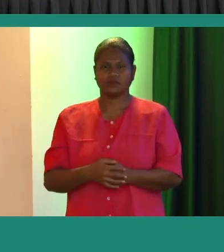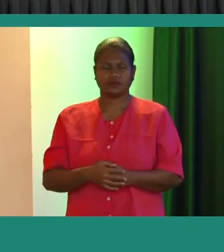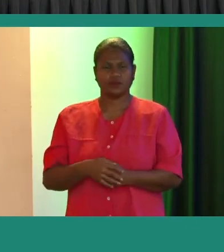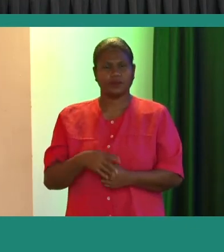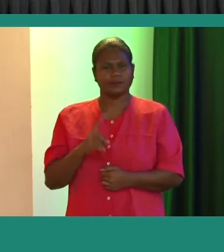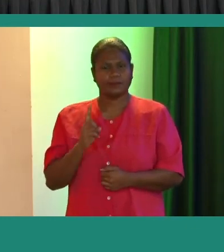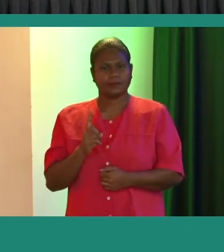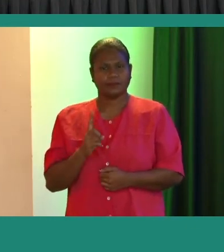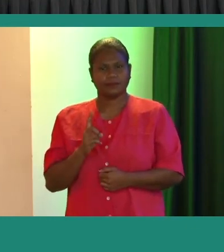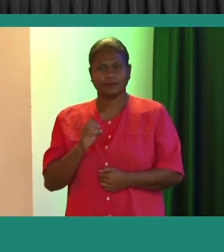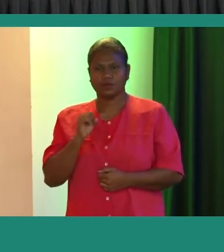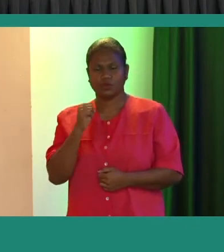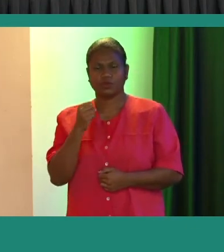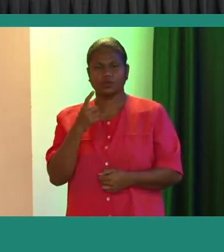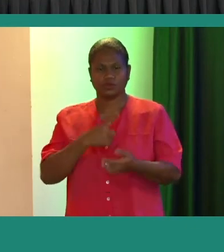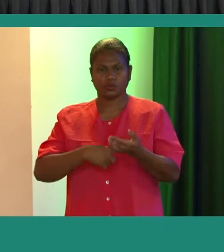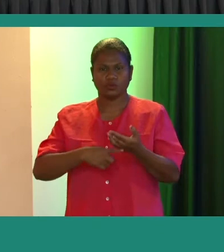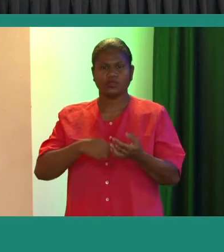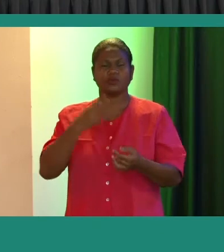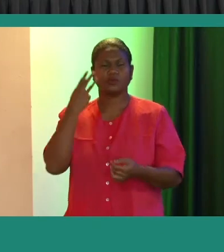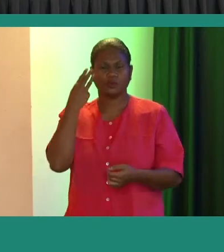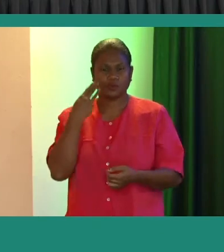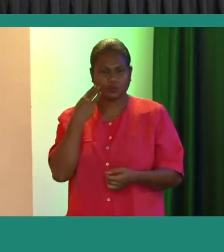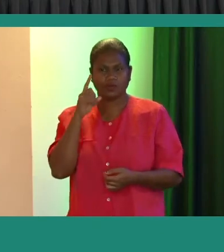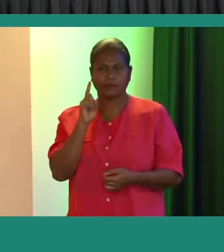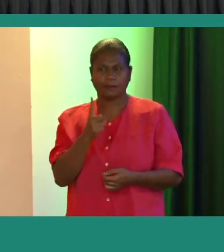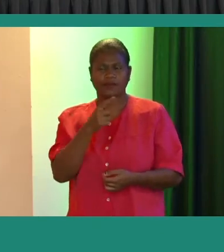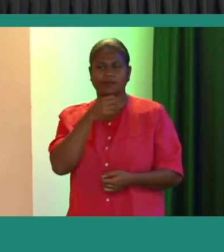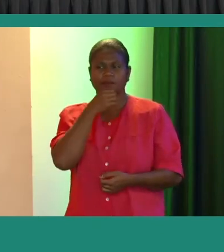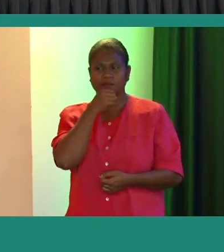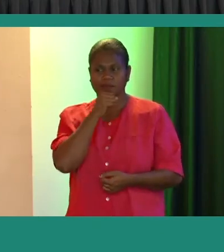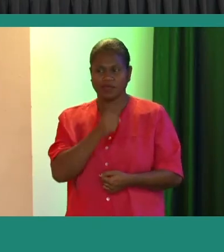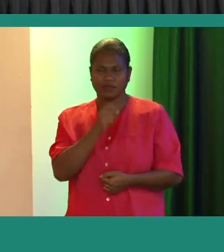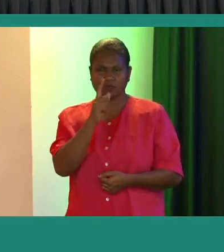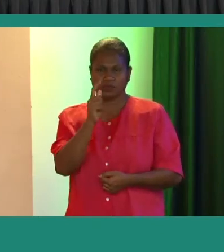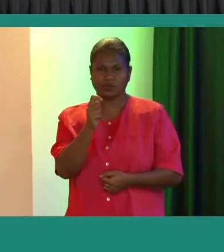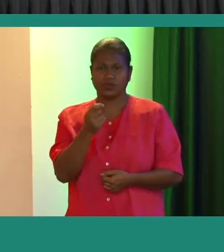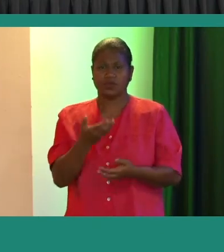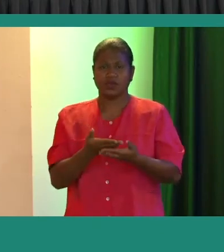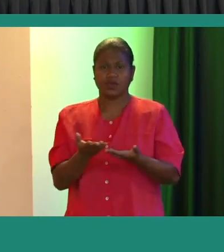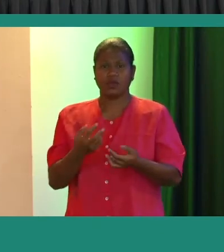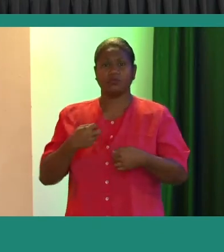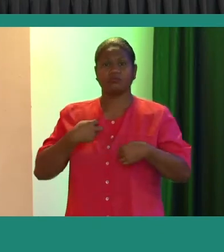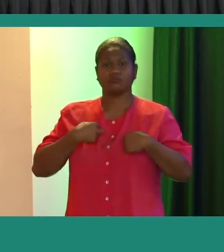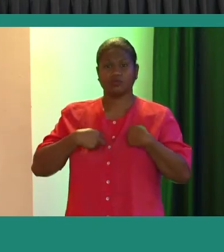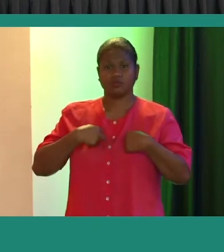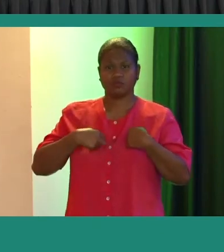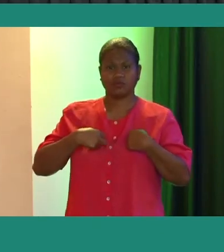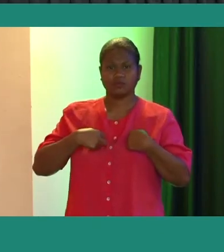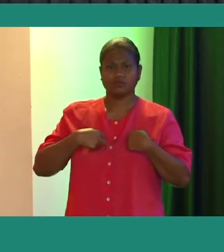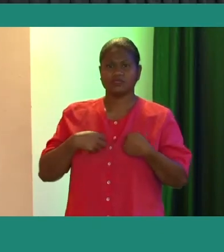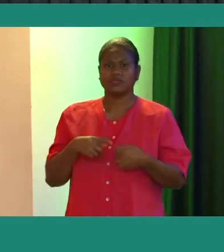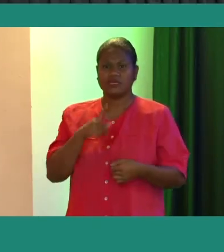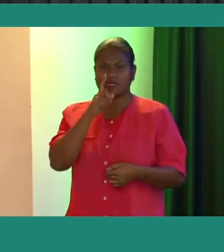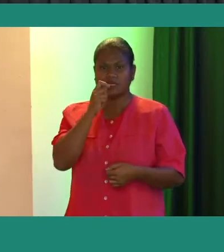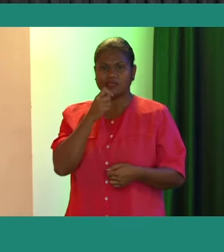but the men as well, and how those issues affect the organization in terms of